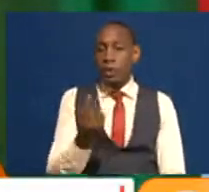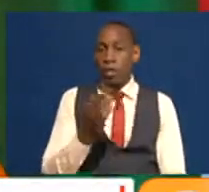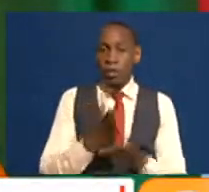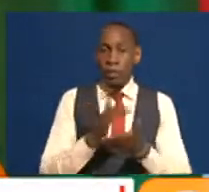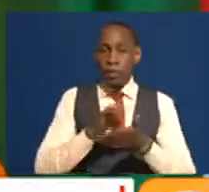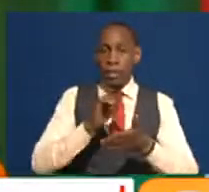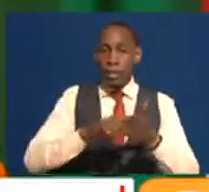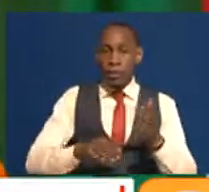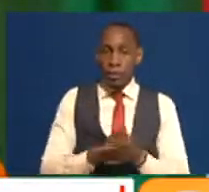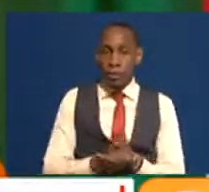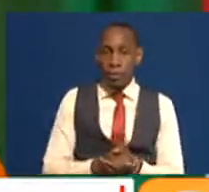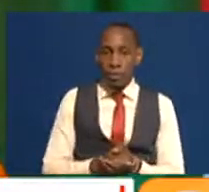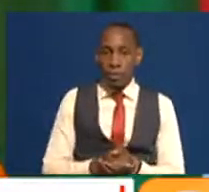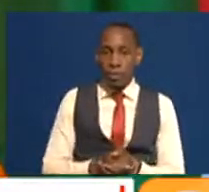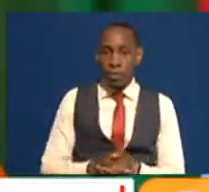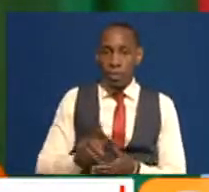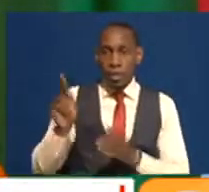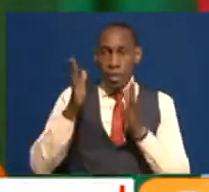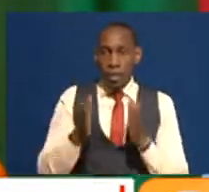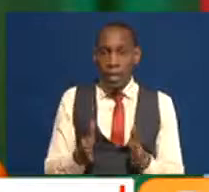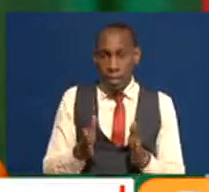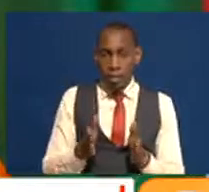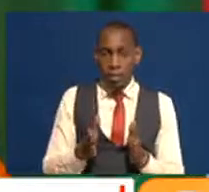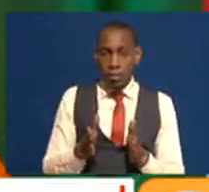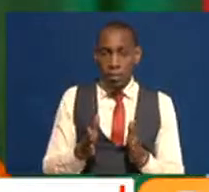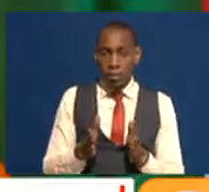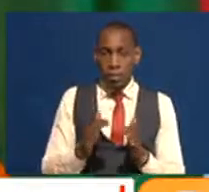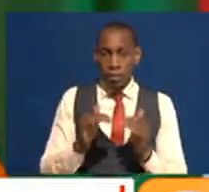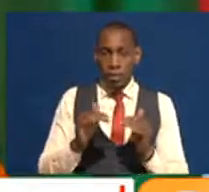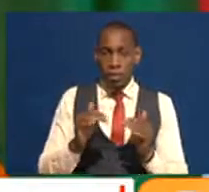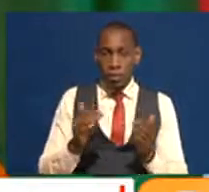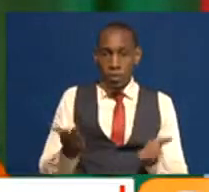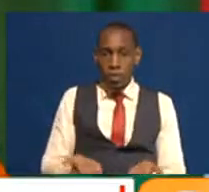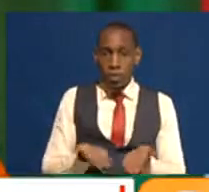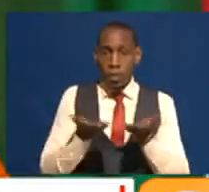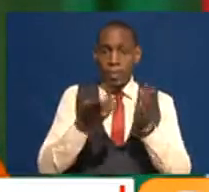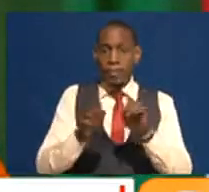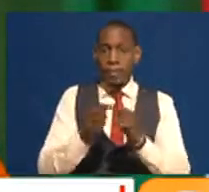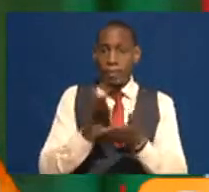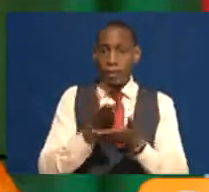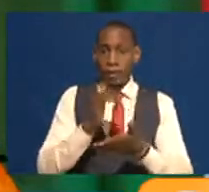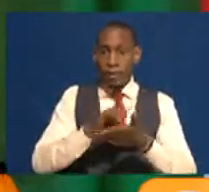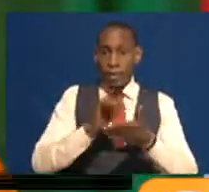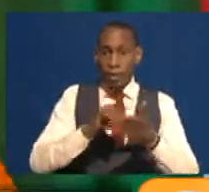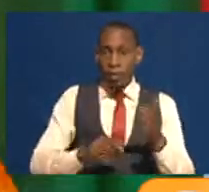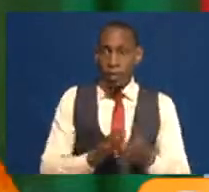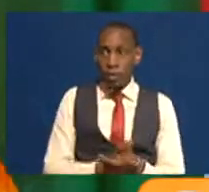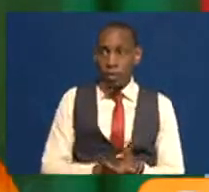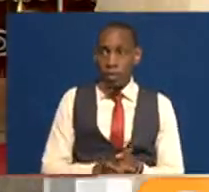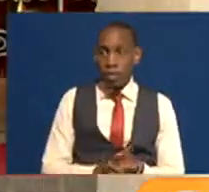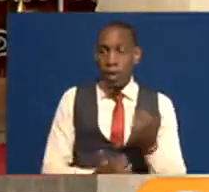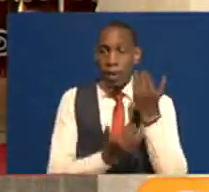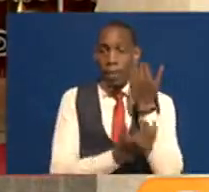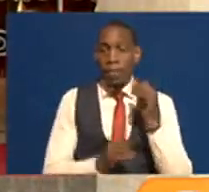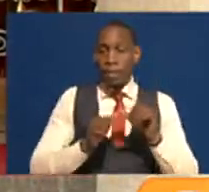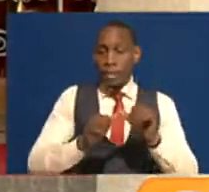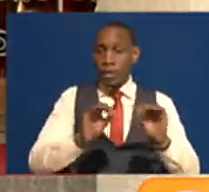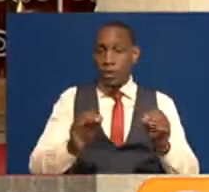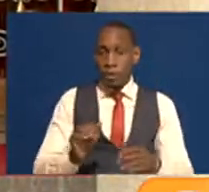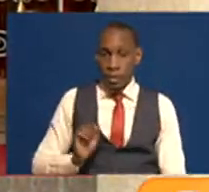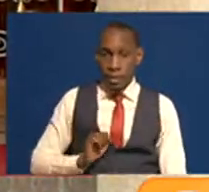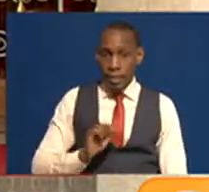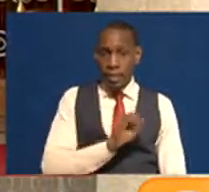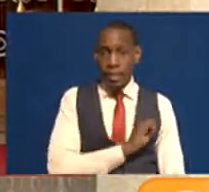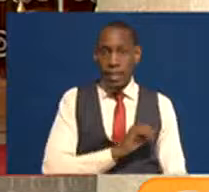alleviate the Kenyans and to move them from where they are, and ensuring that poverty doesn't exist. The Senate